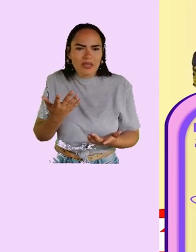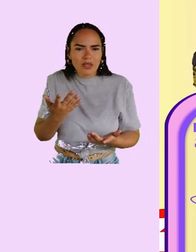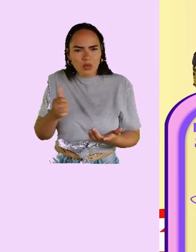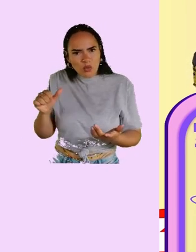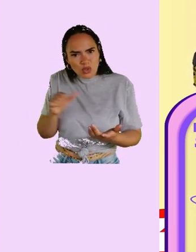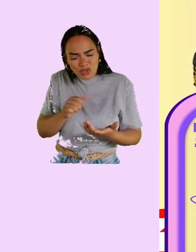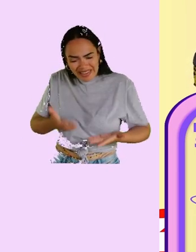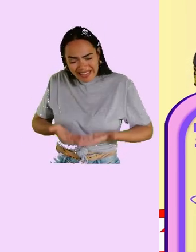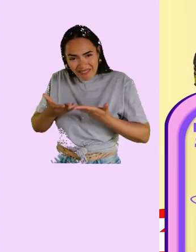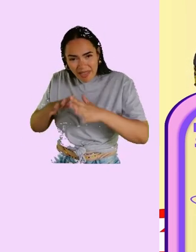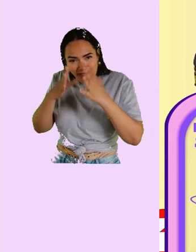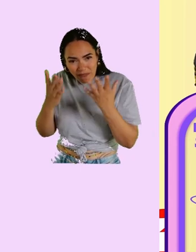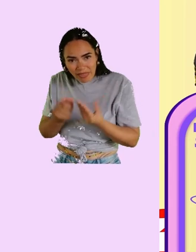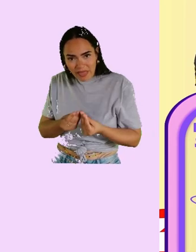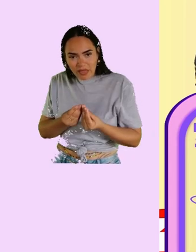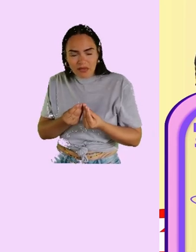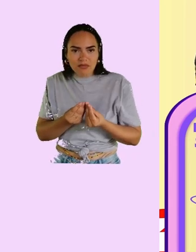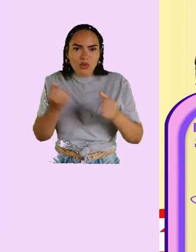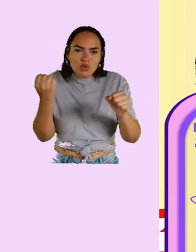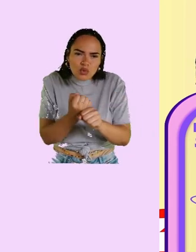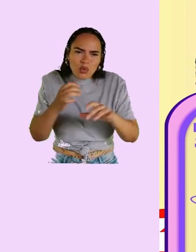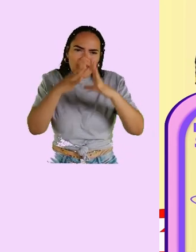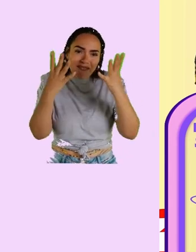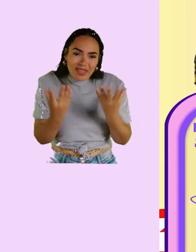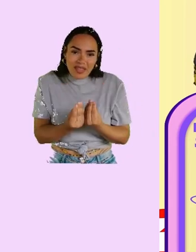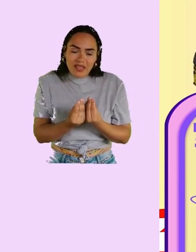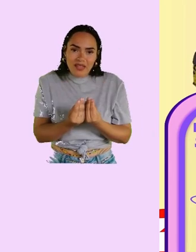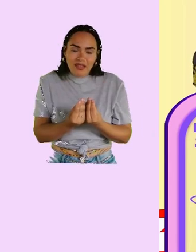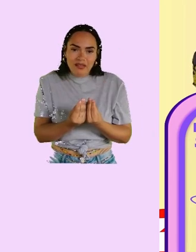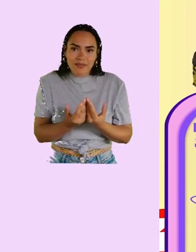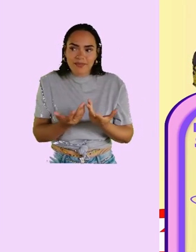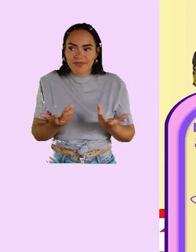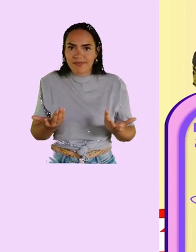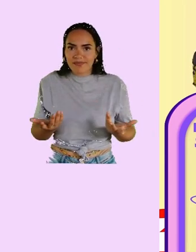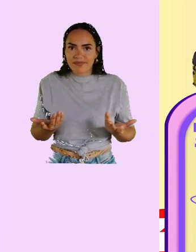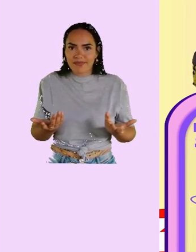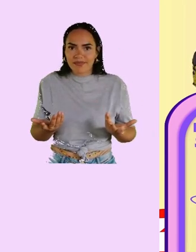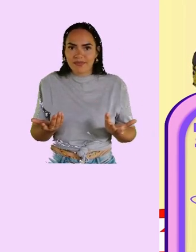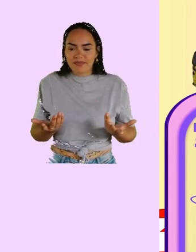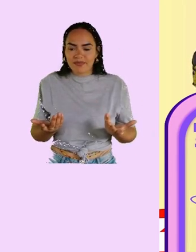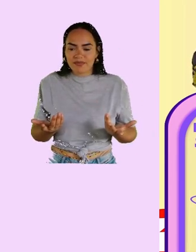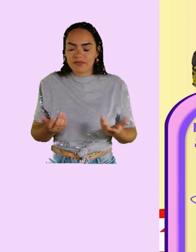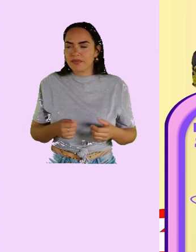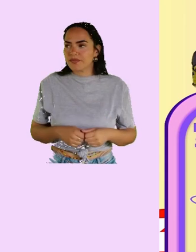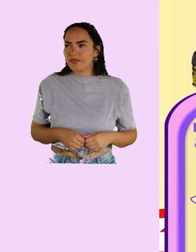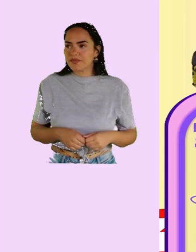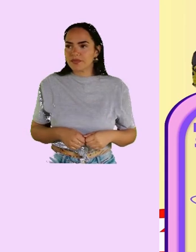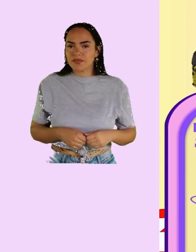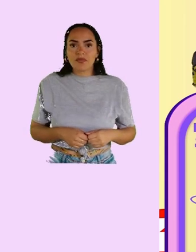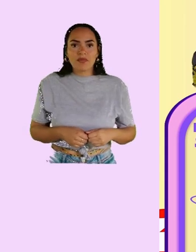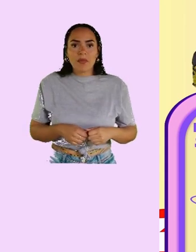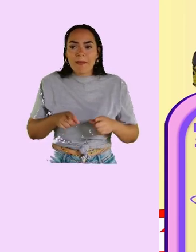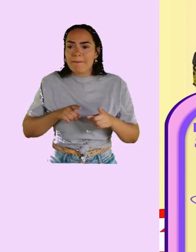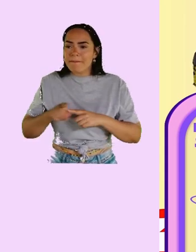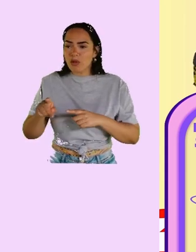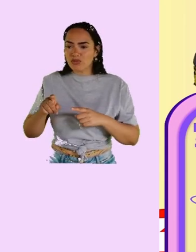everything? Do everything we can? Like, in most realities, we're artists